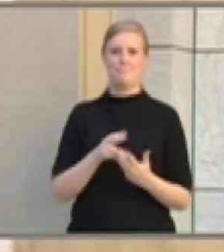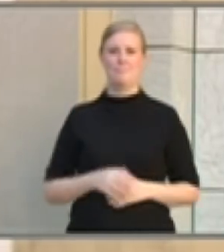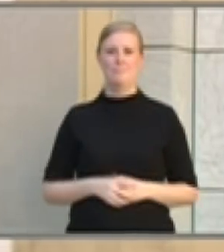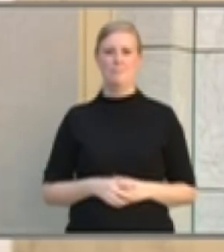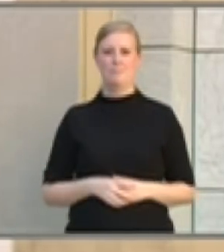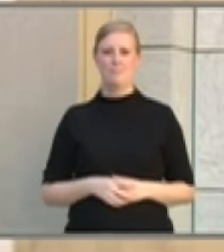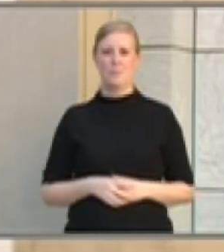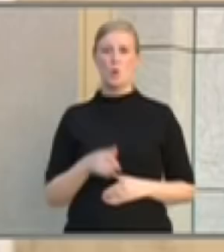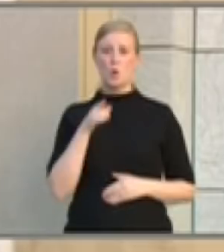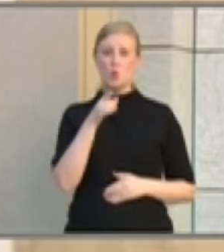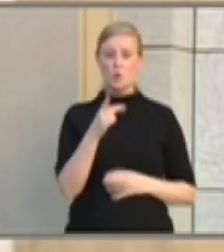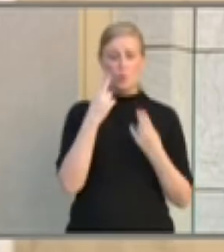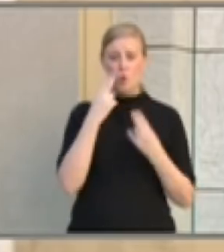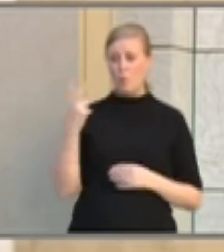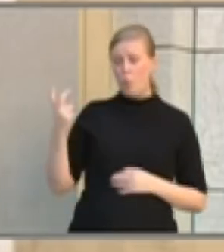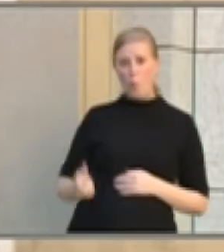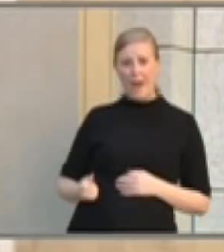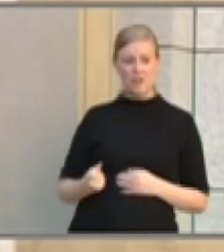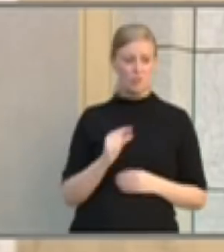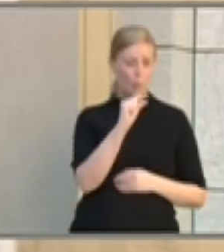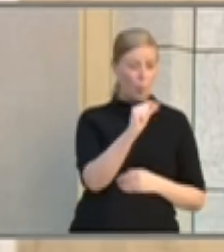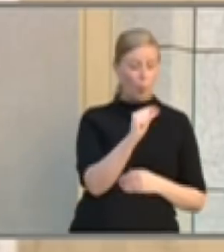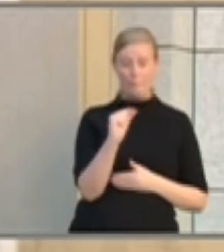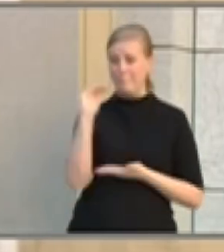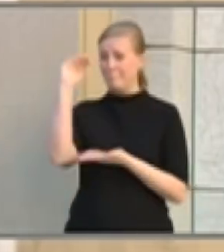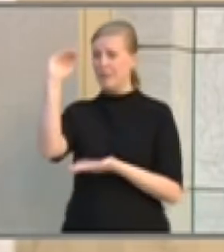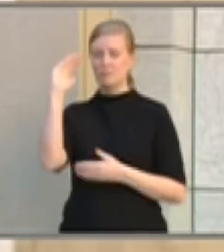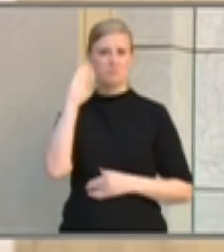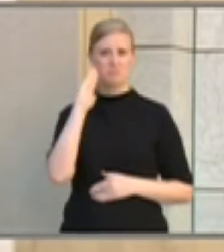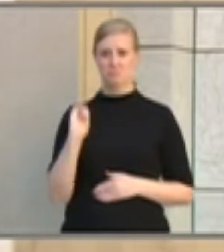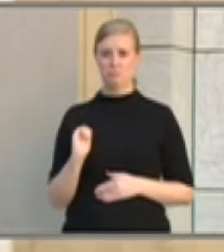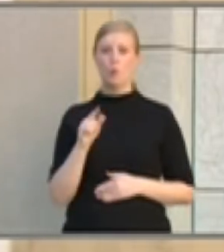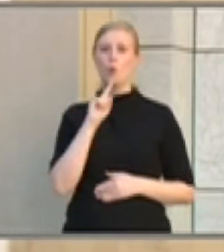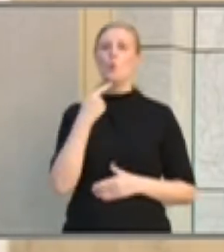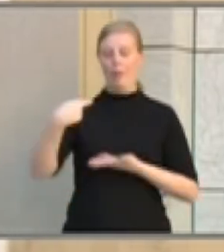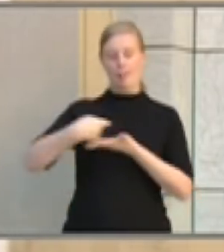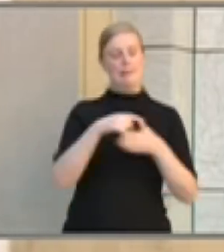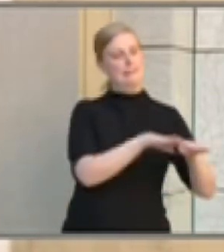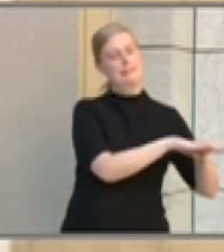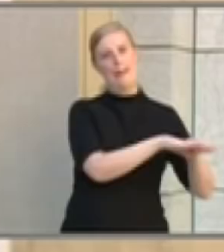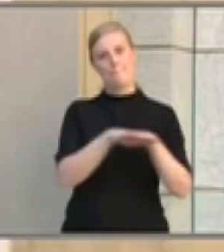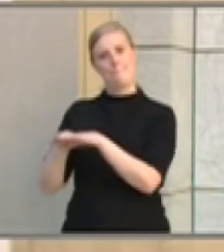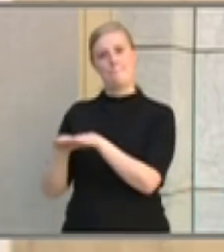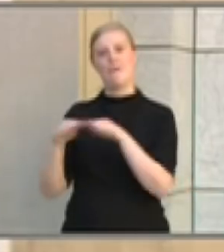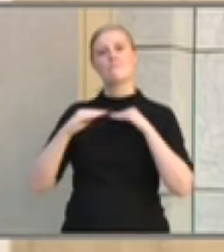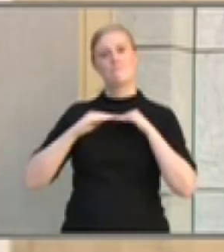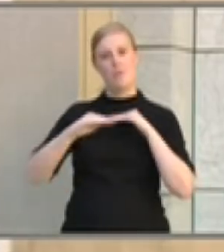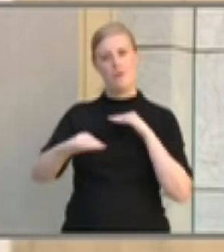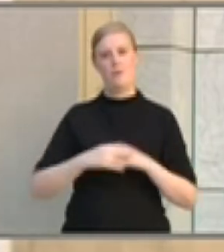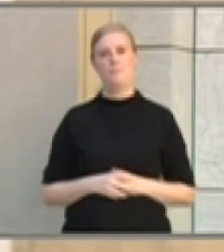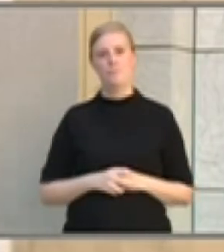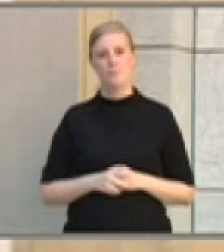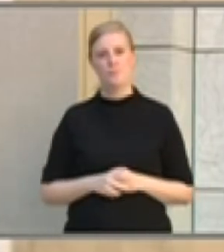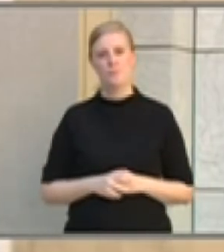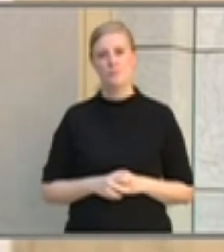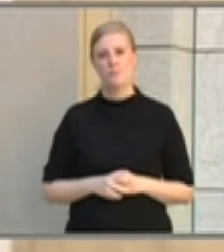wage subsidy. Today's announcement, together with our previous 2 packages, including the $105 billion injected